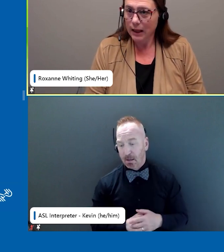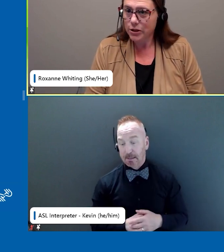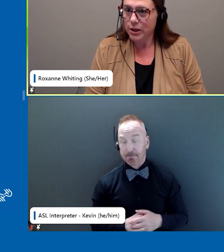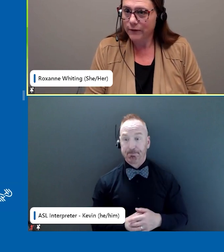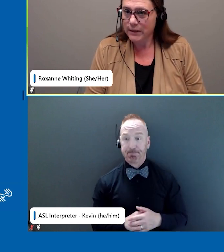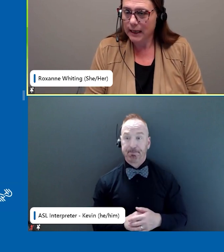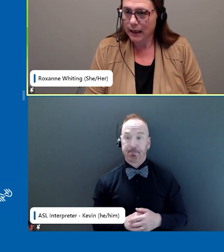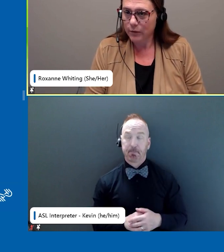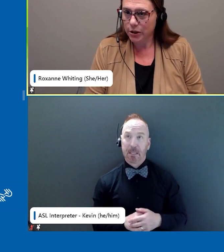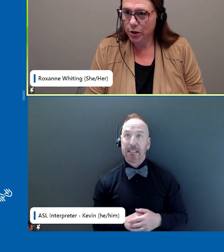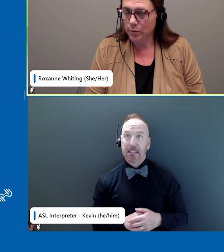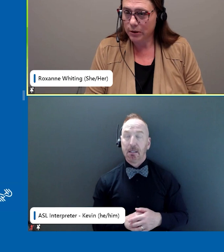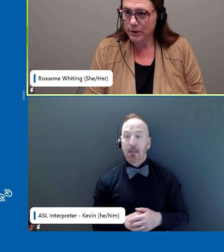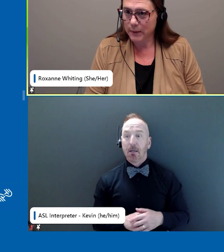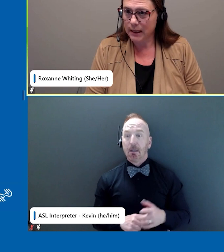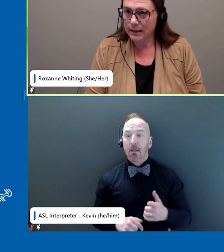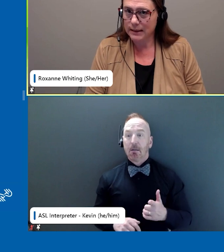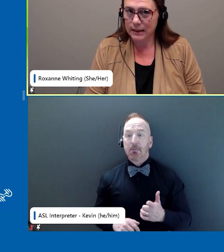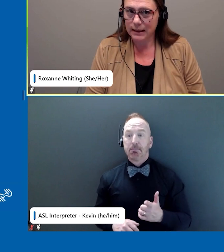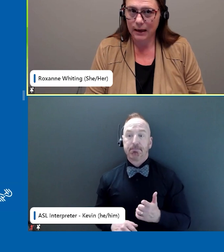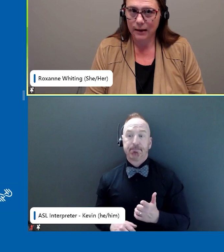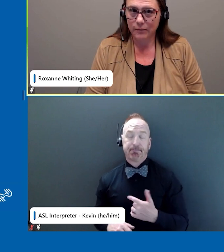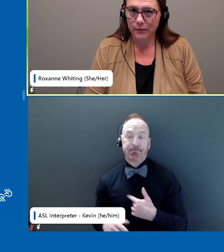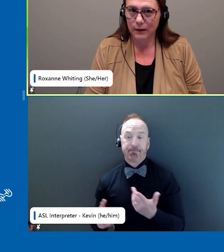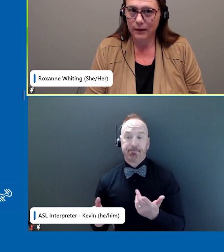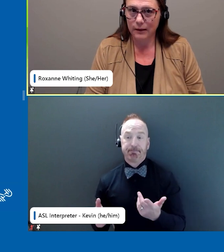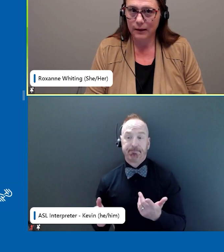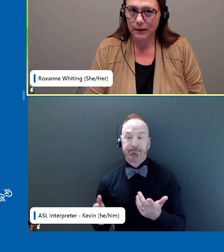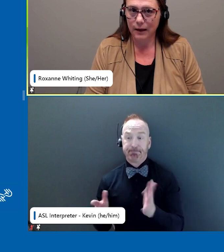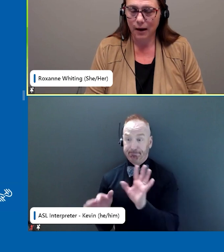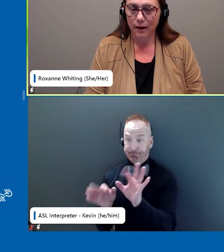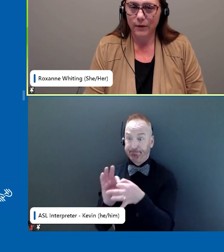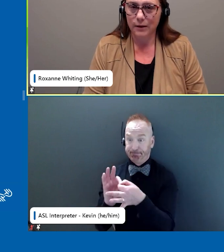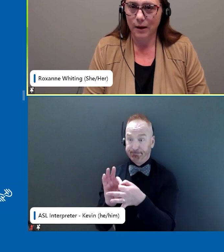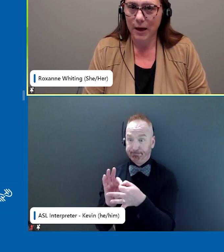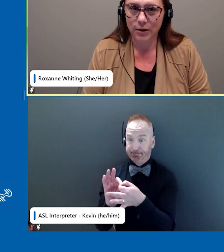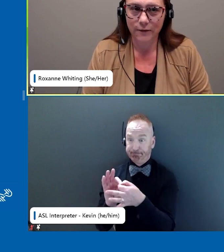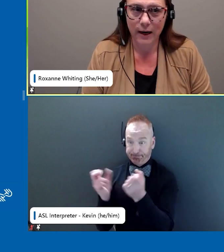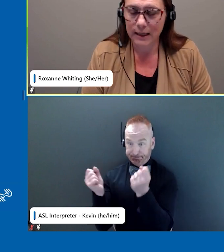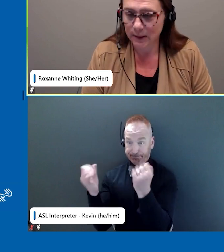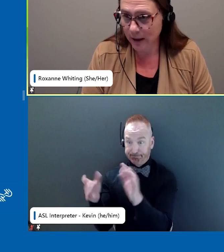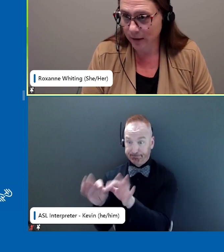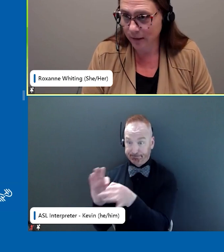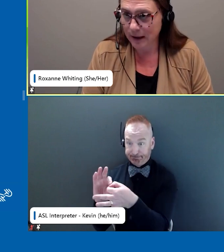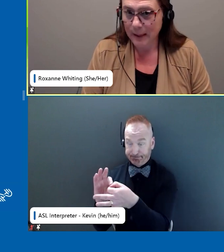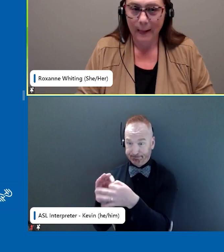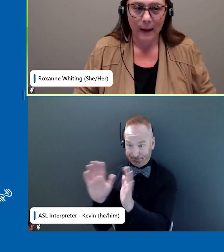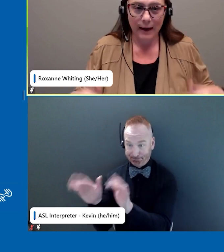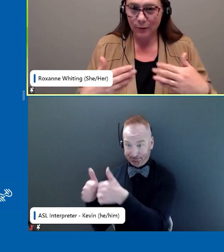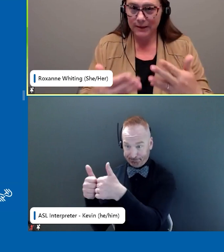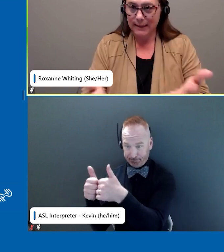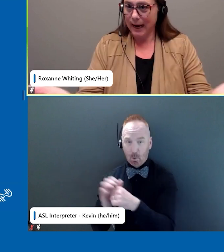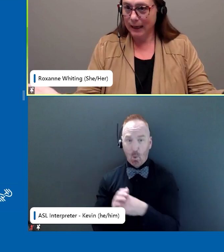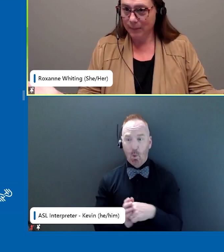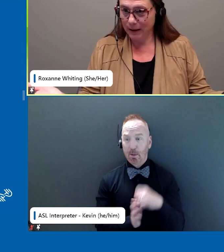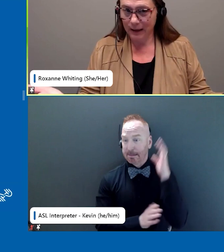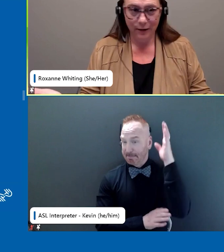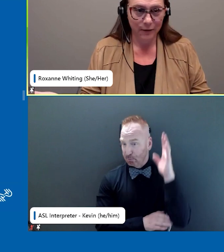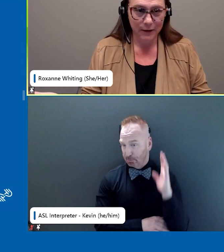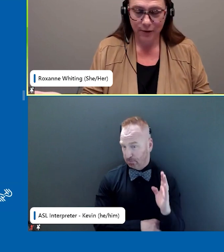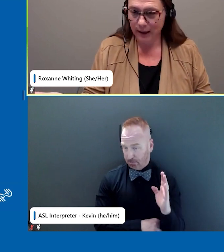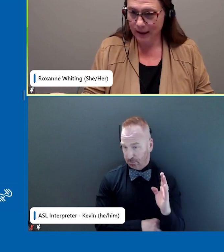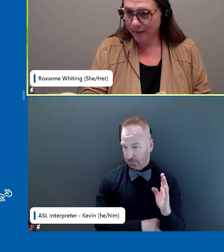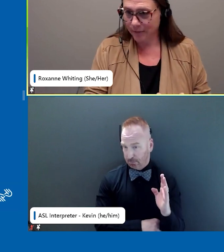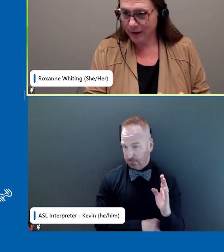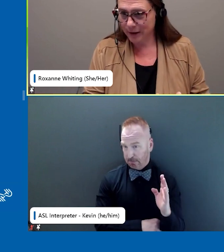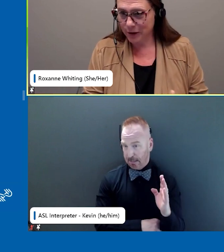it's challenging for sign language interpreters because, and I would imagine for any speaker, I don't see anybody here